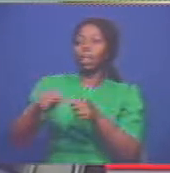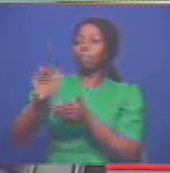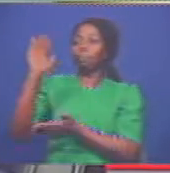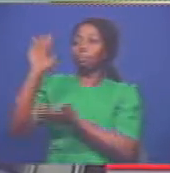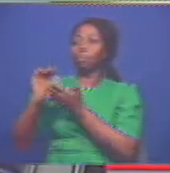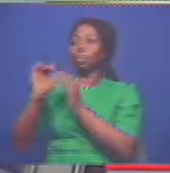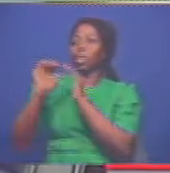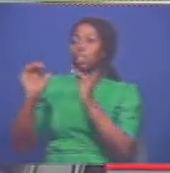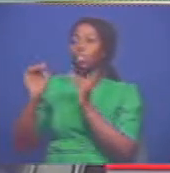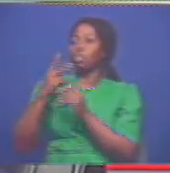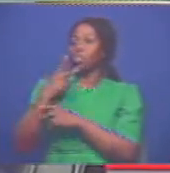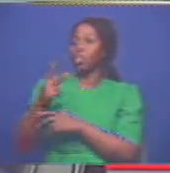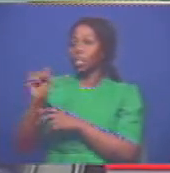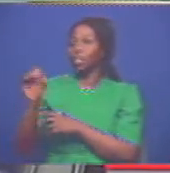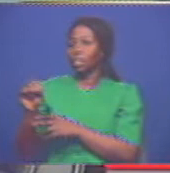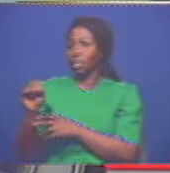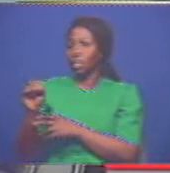level of